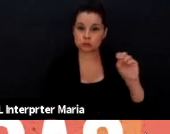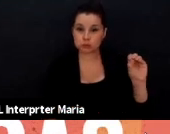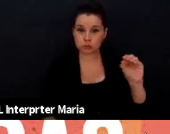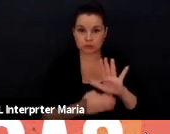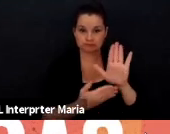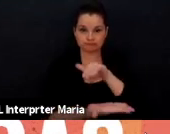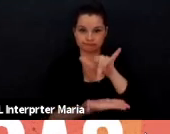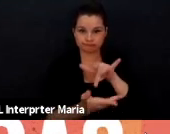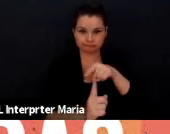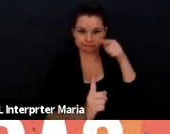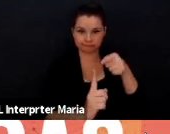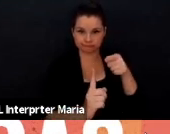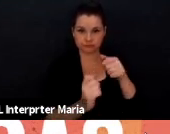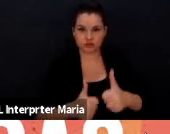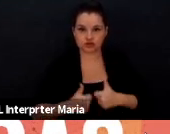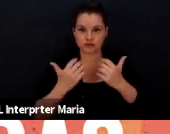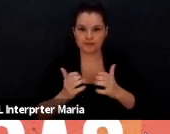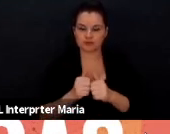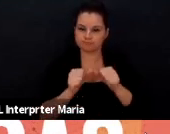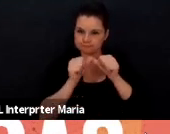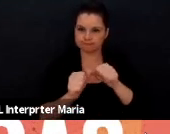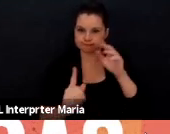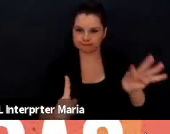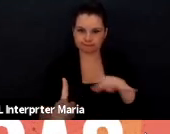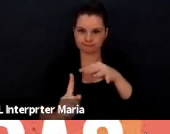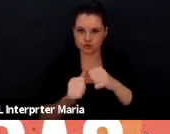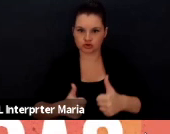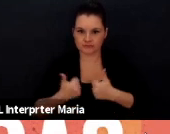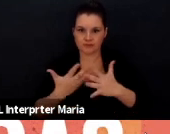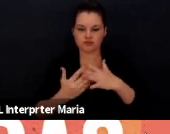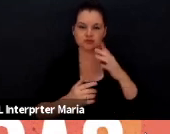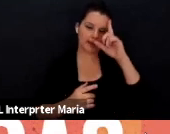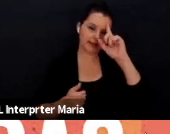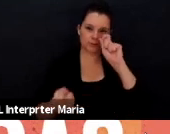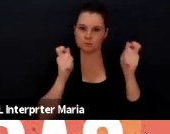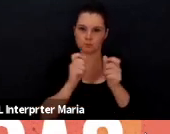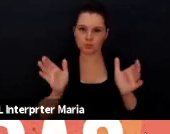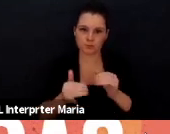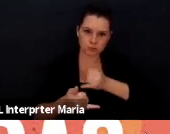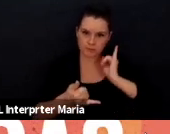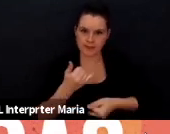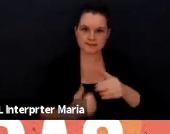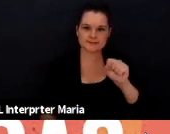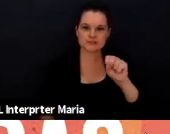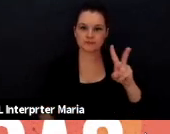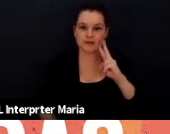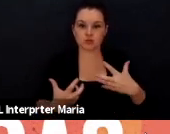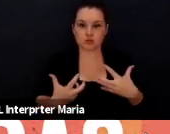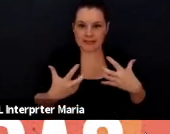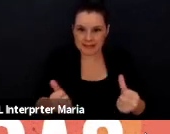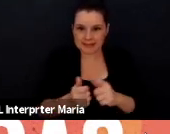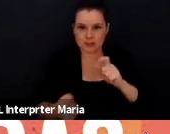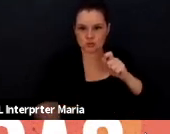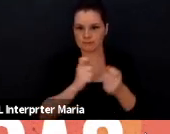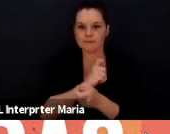centered survivors and continues to center survivors in the movement to end sexual violence through healing and